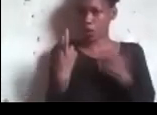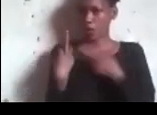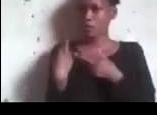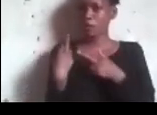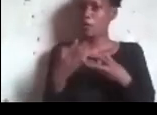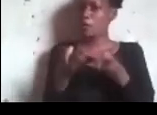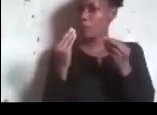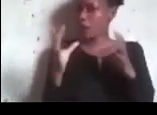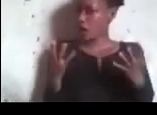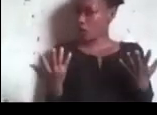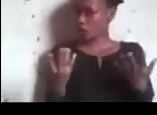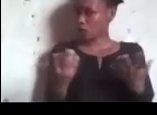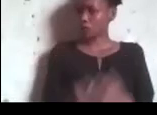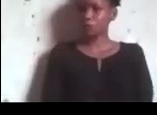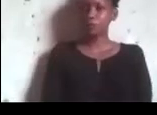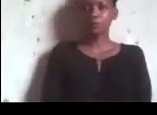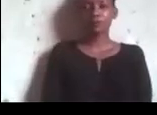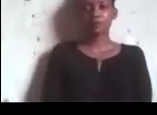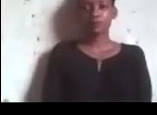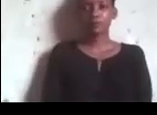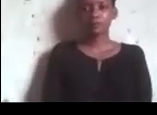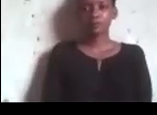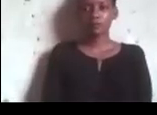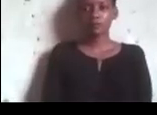you can acquire that through